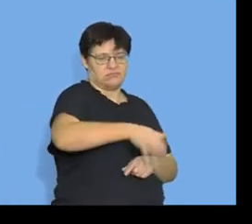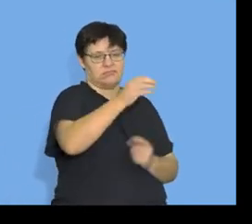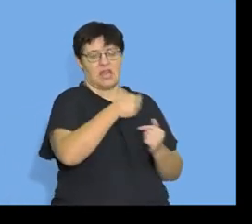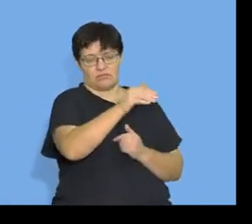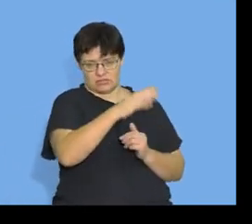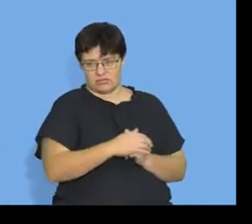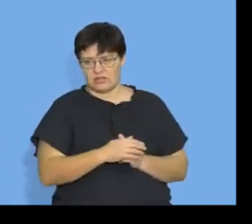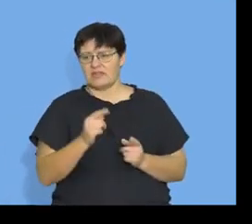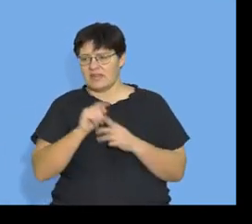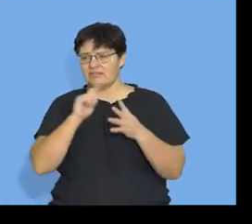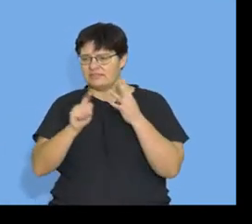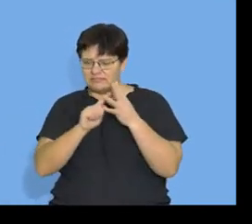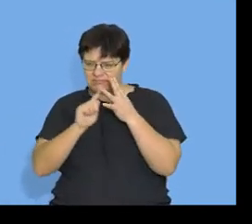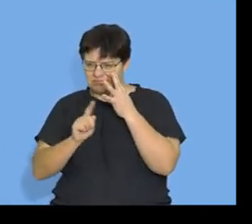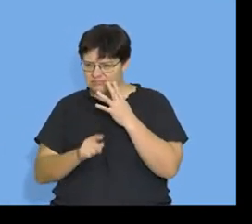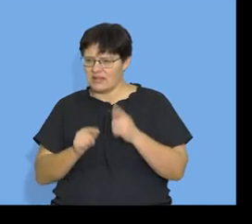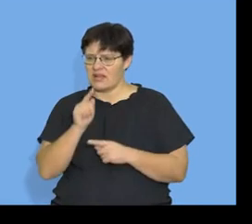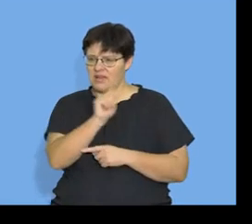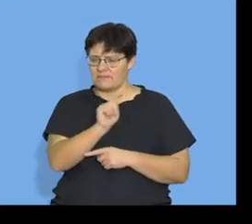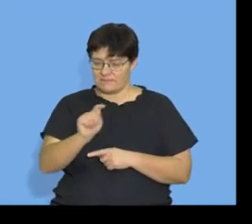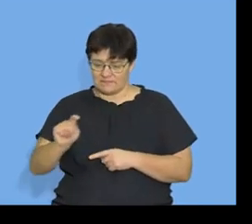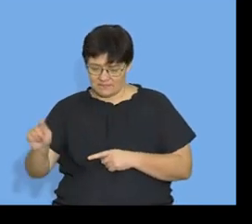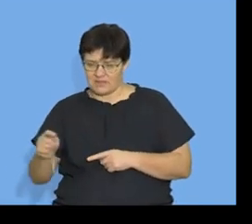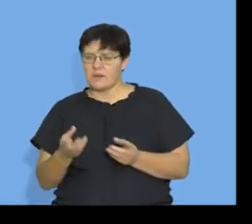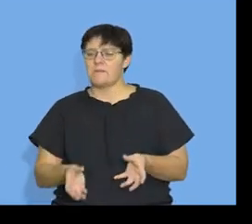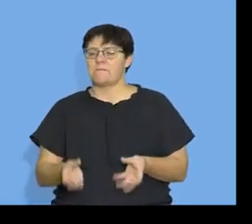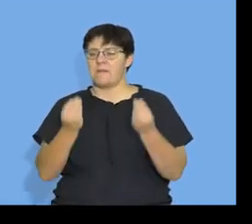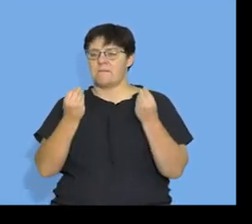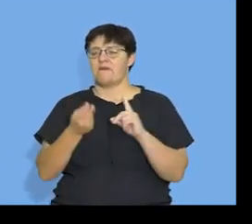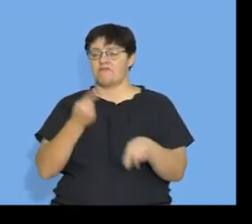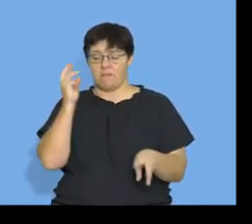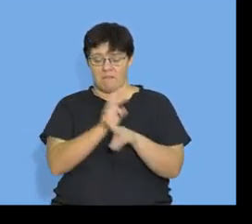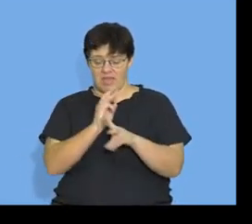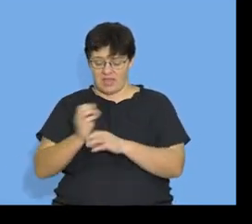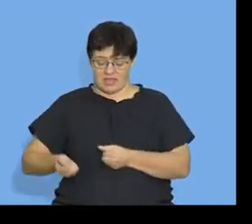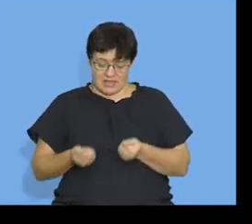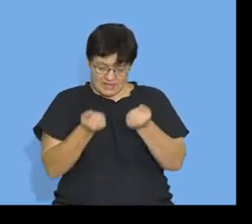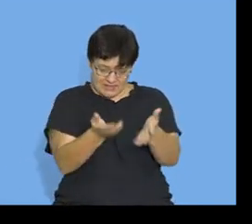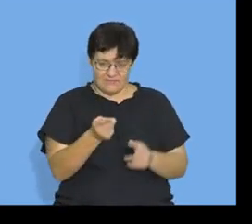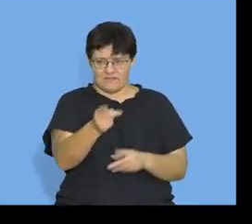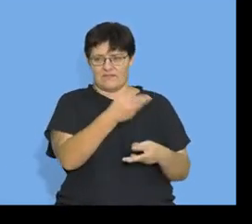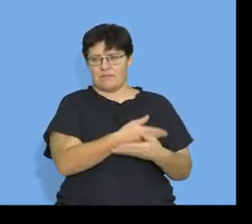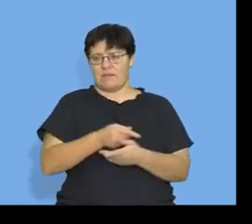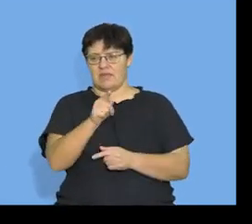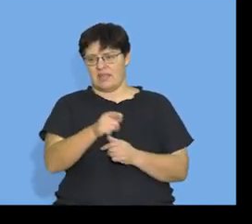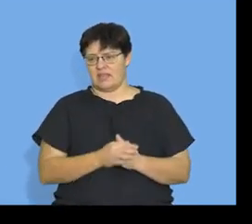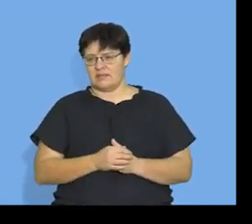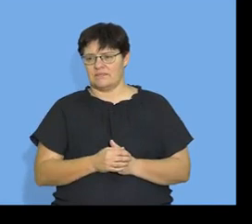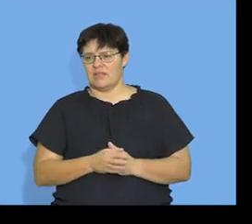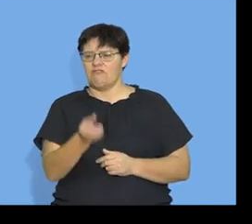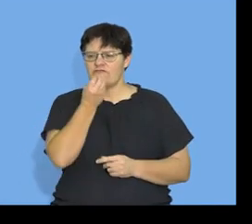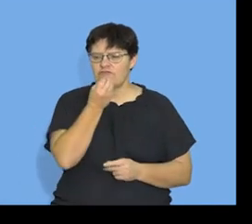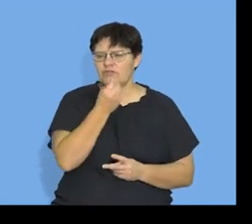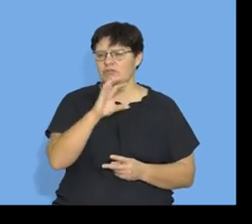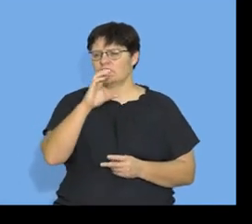nutrients, oxygen, antibodies, vitamins and water from the maternal blood supply into the fetus.